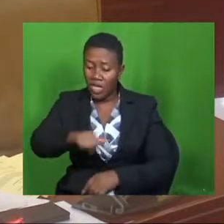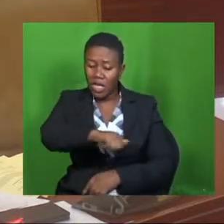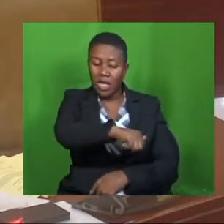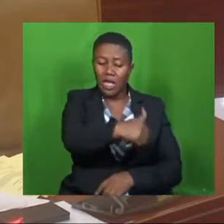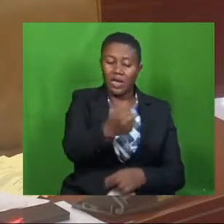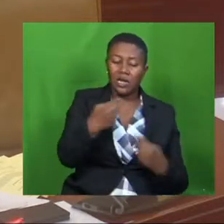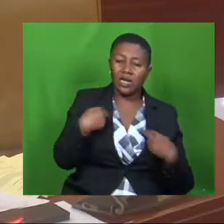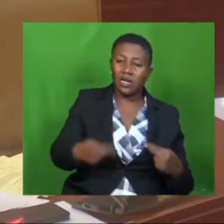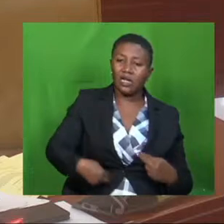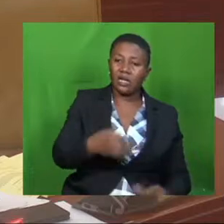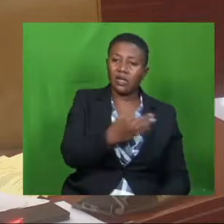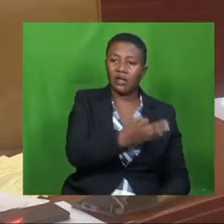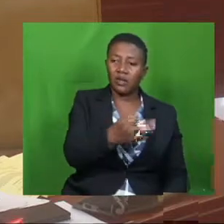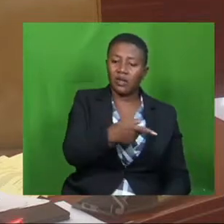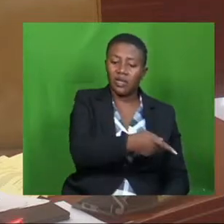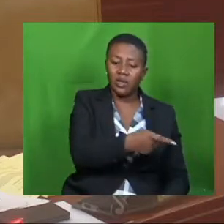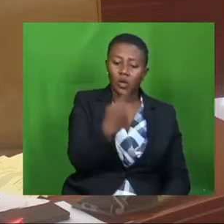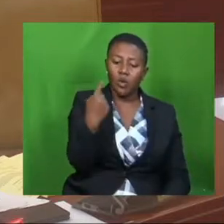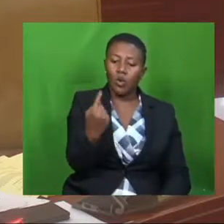opportunity. Yeah.